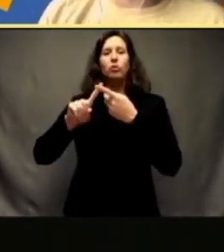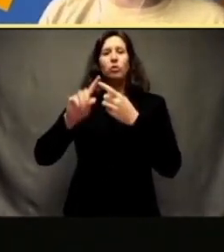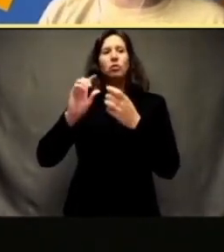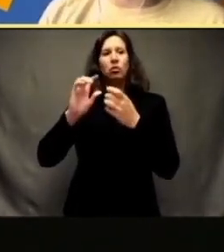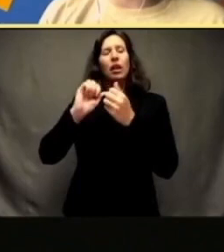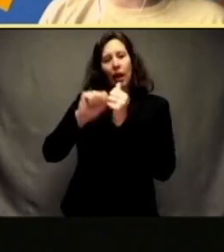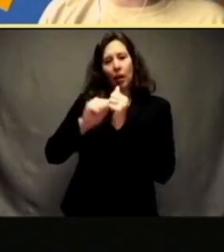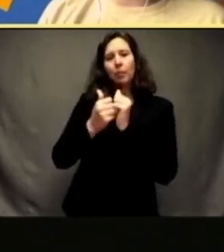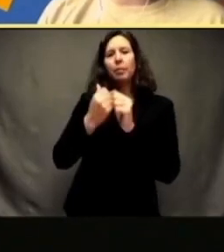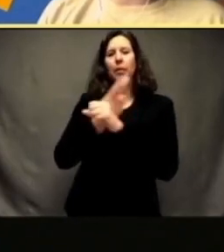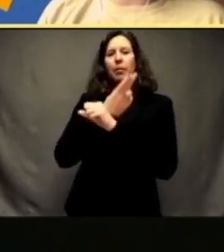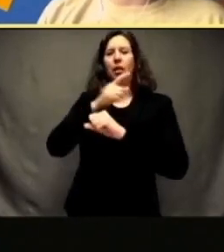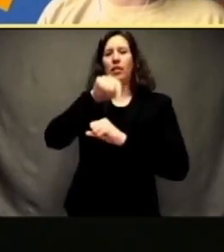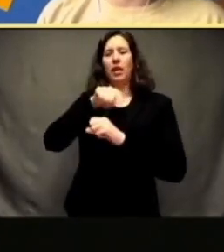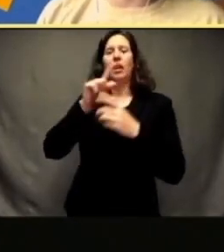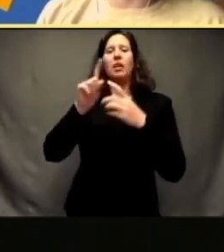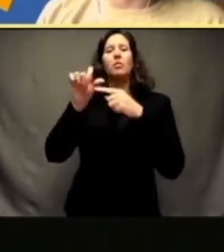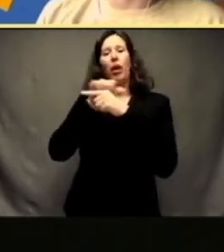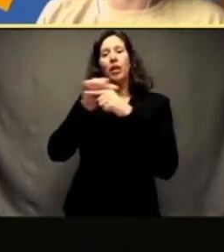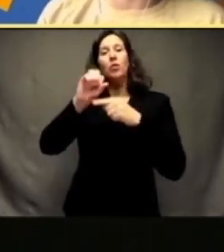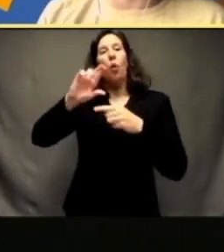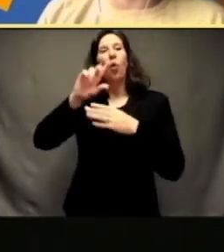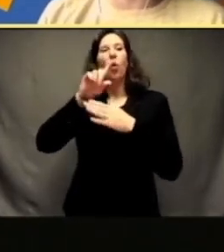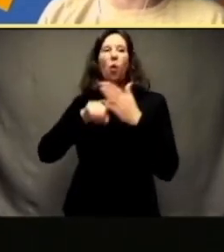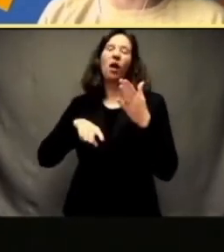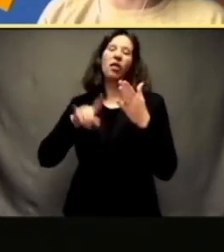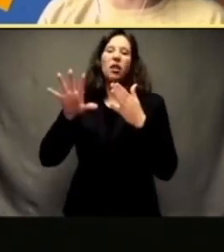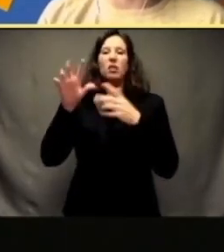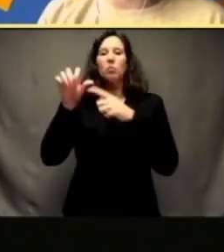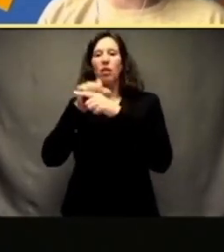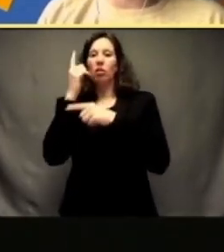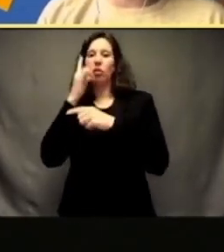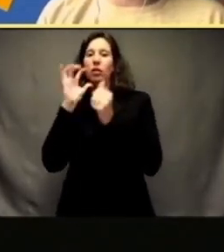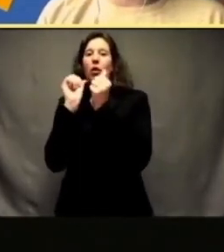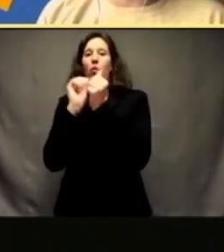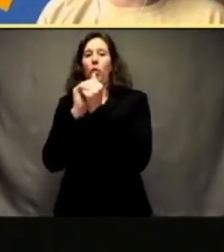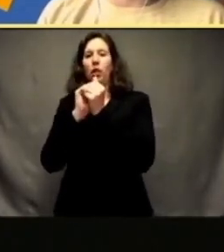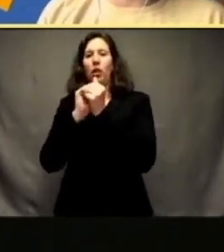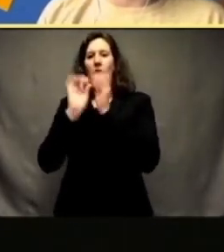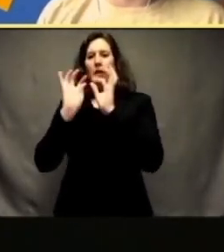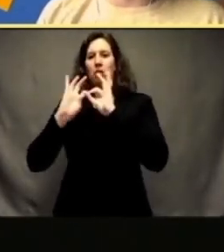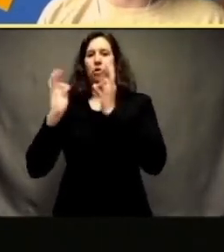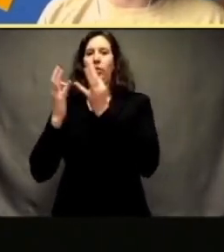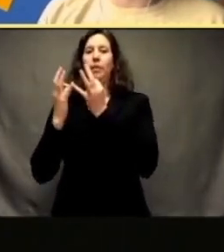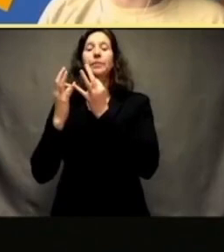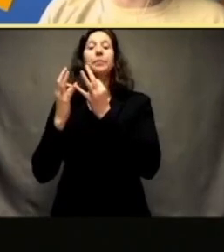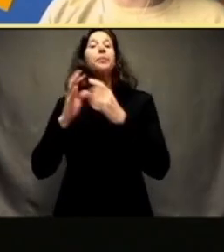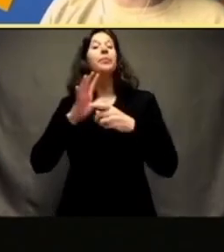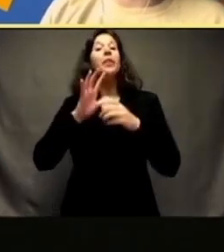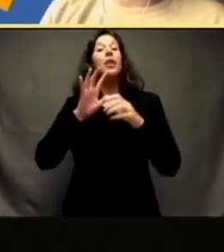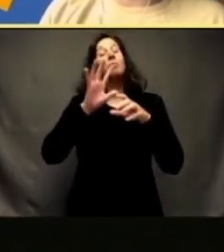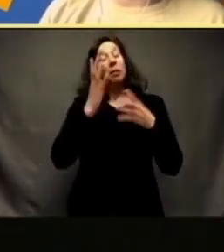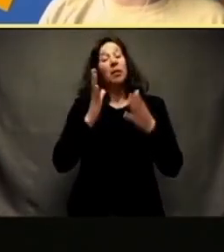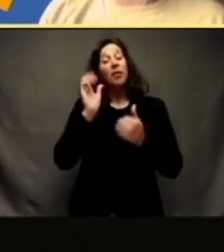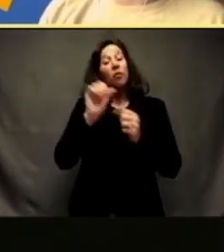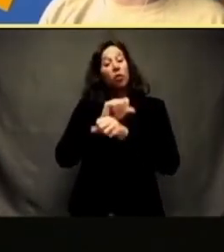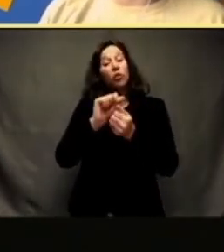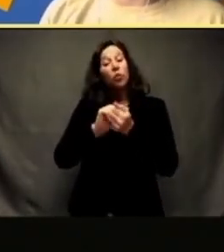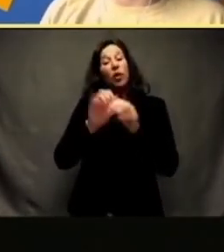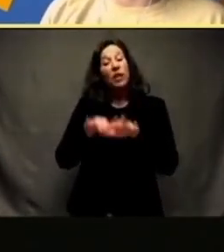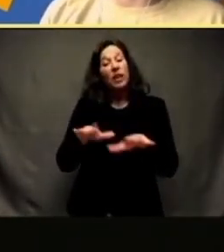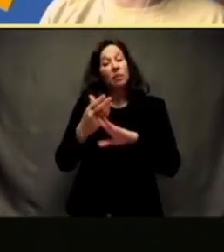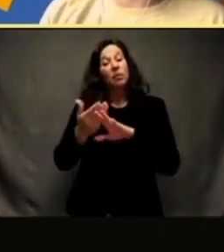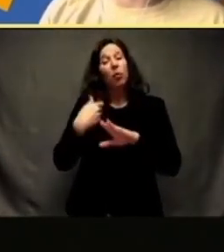these practices or what these practices look like with families. They might have worked with kids before, but how do you do